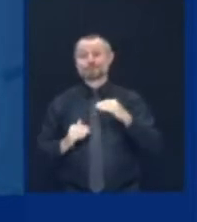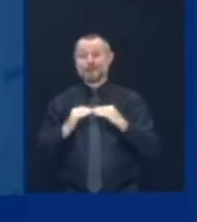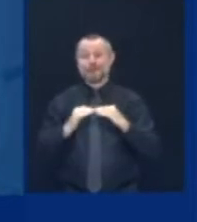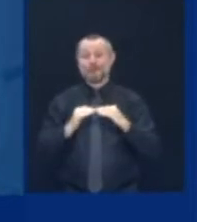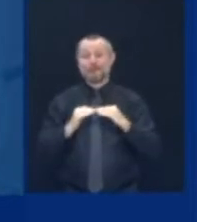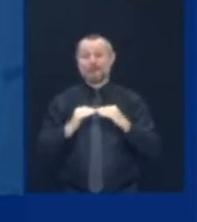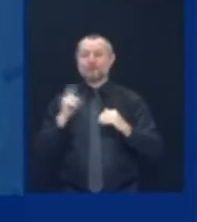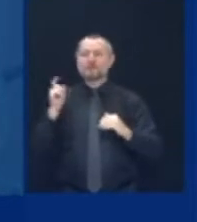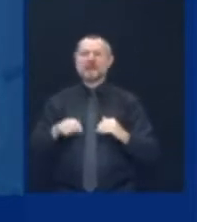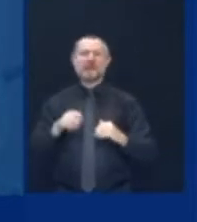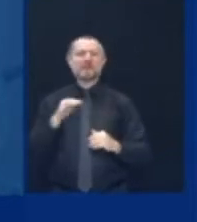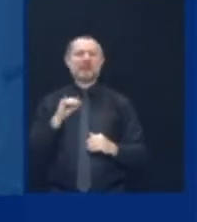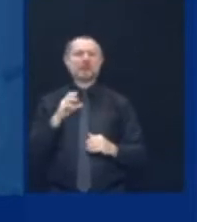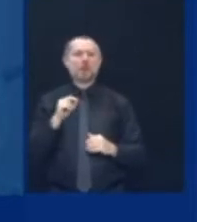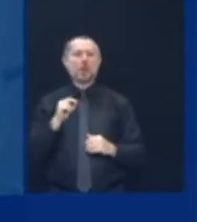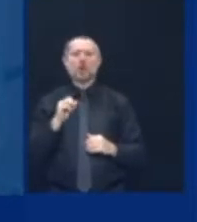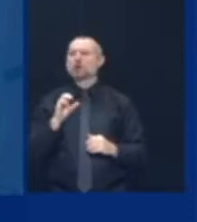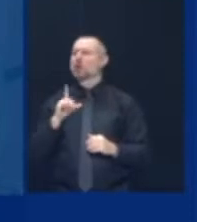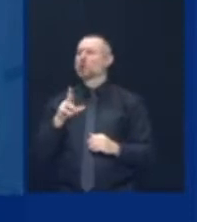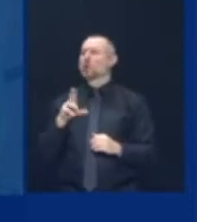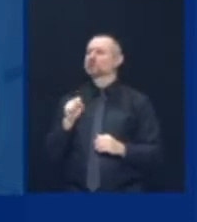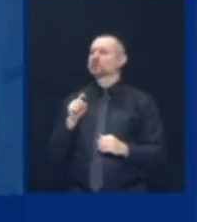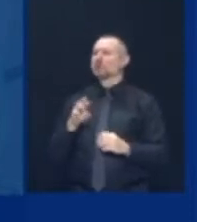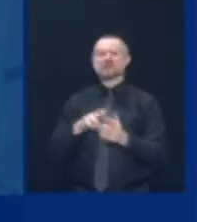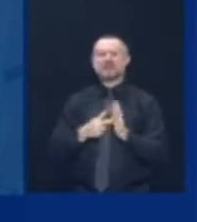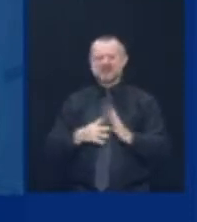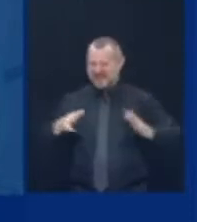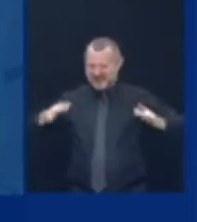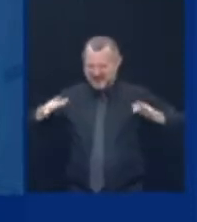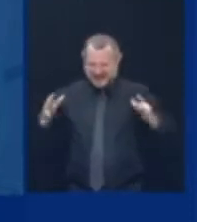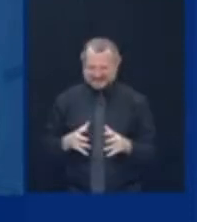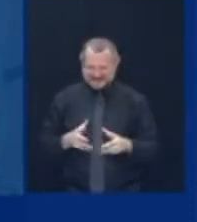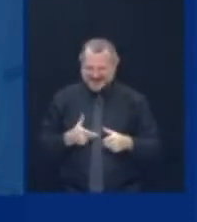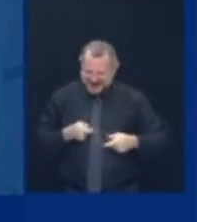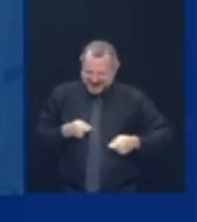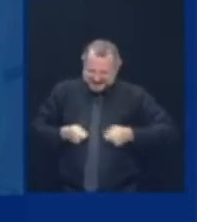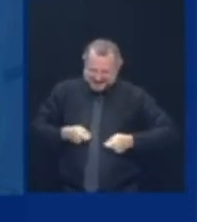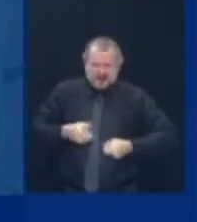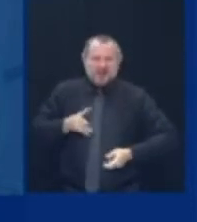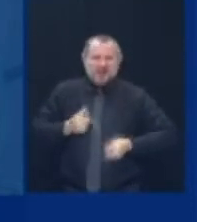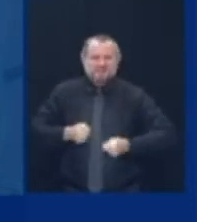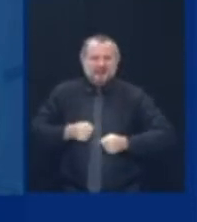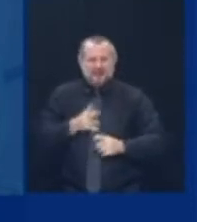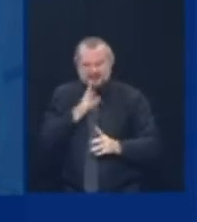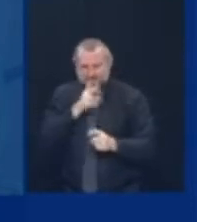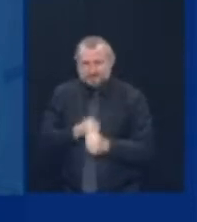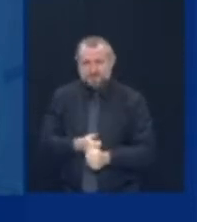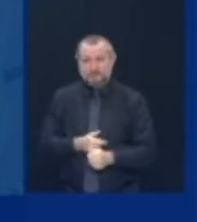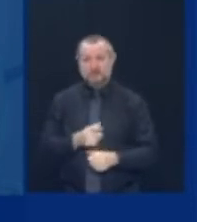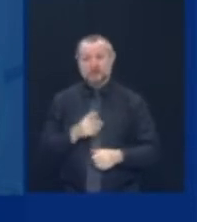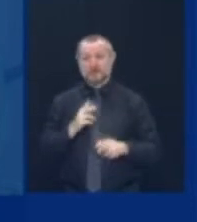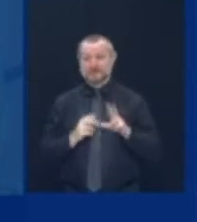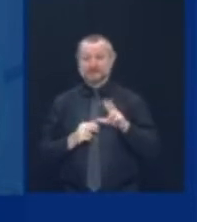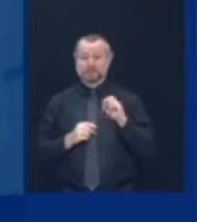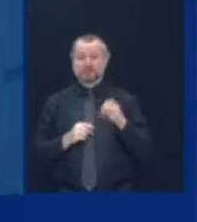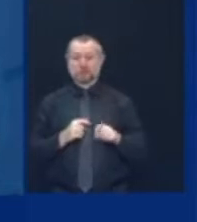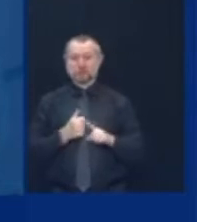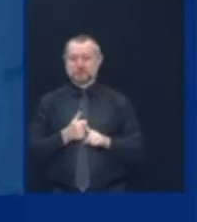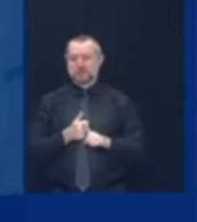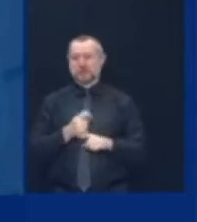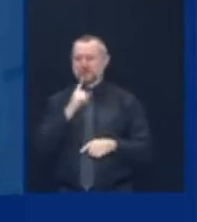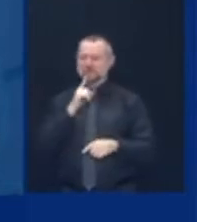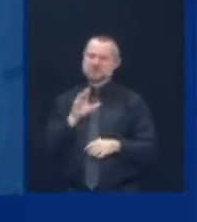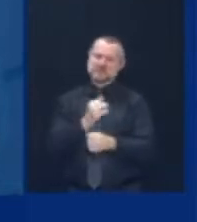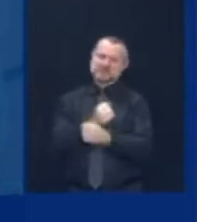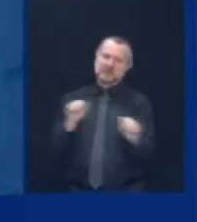microcluster to reduce the number how safe is three it is so safe